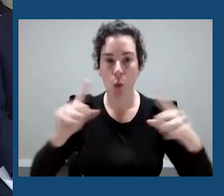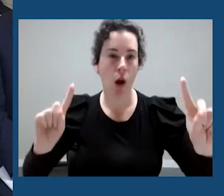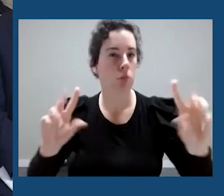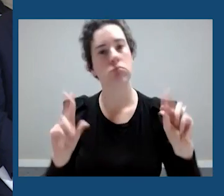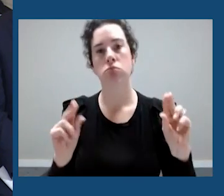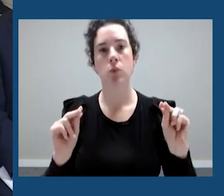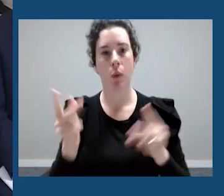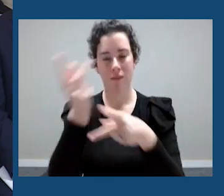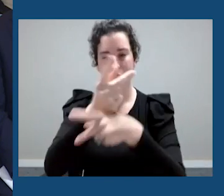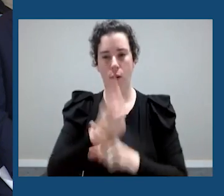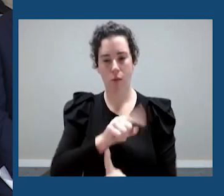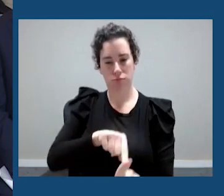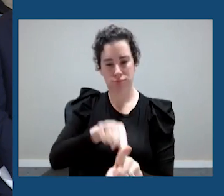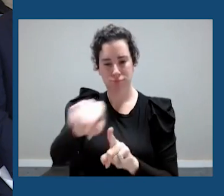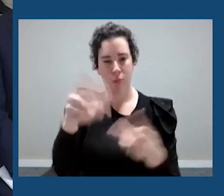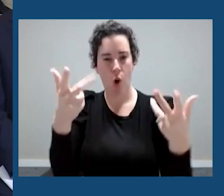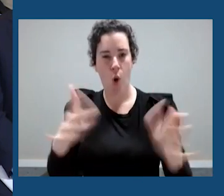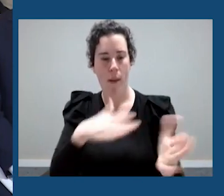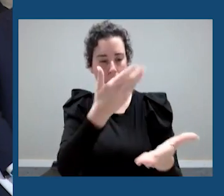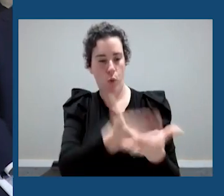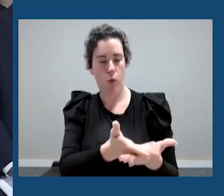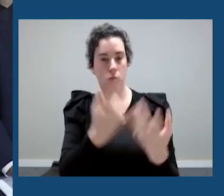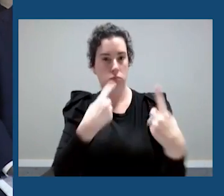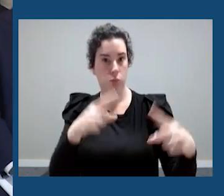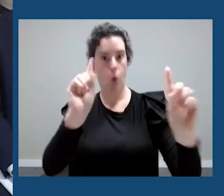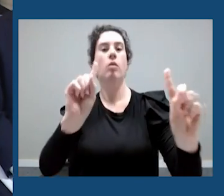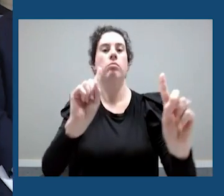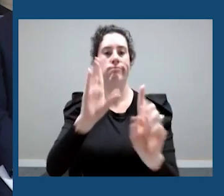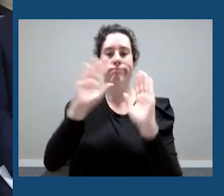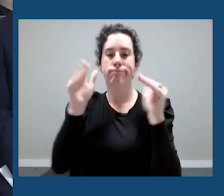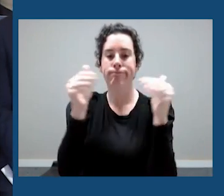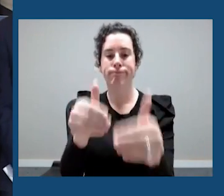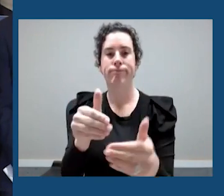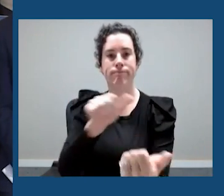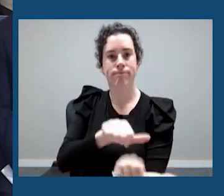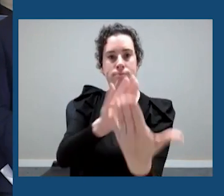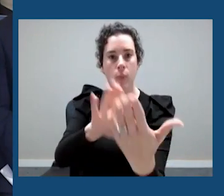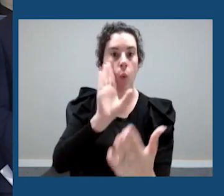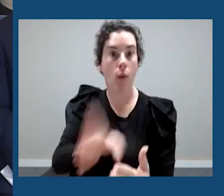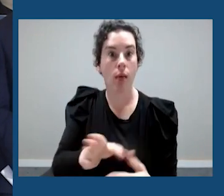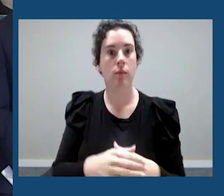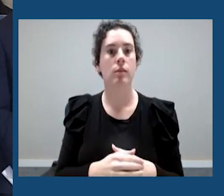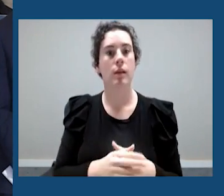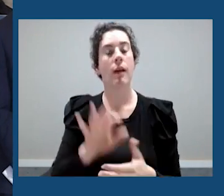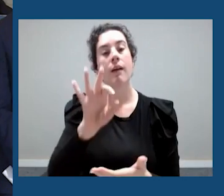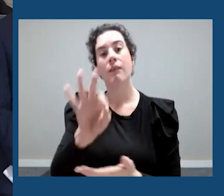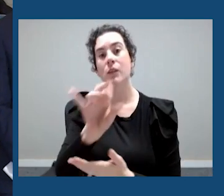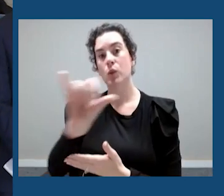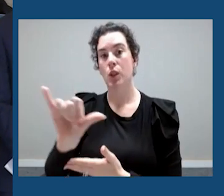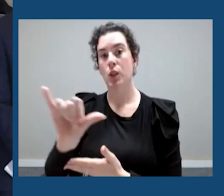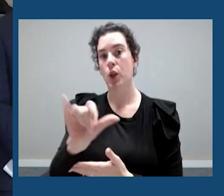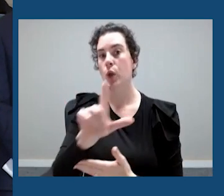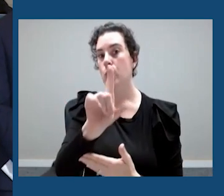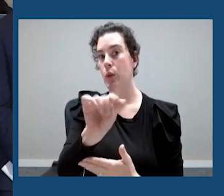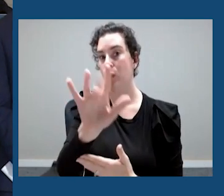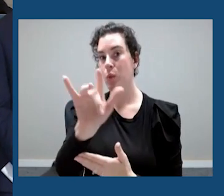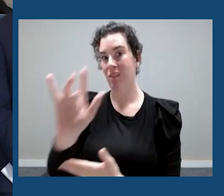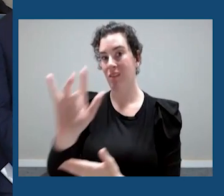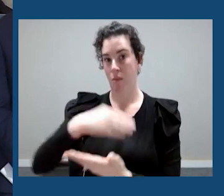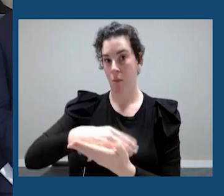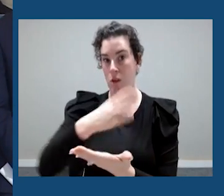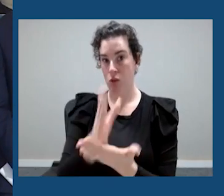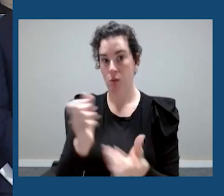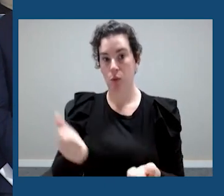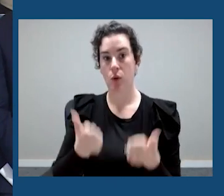what works. And that's why in my fiscal year 2025 executive budget, I propose more than $25